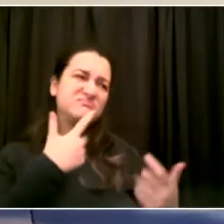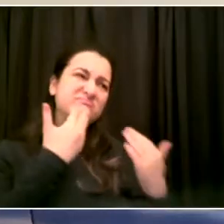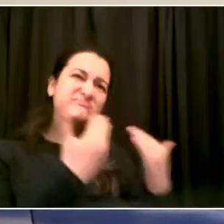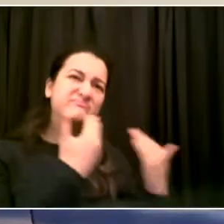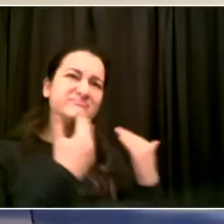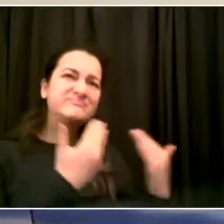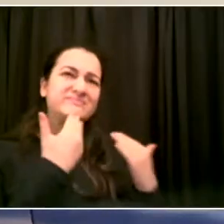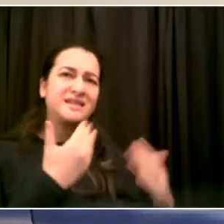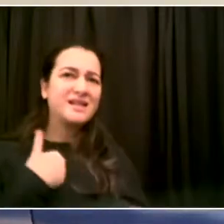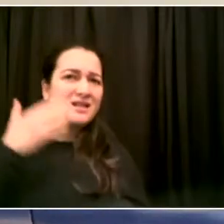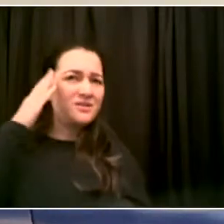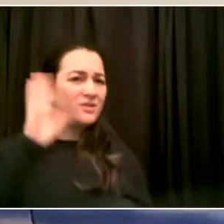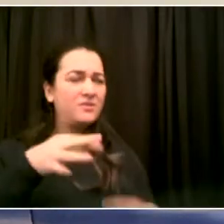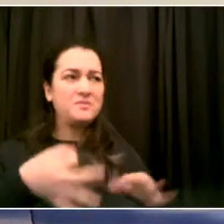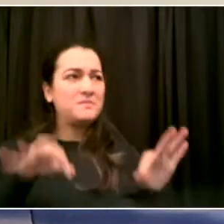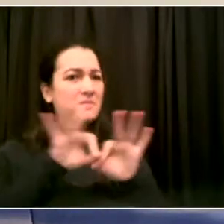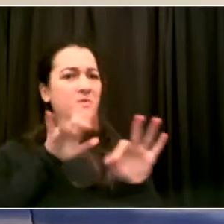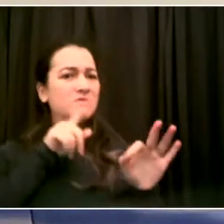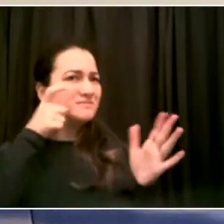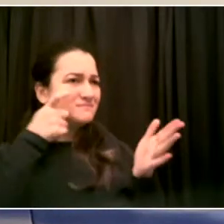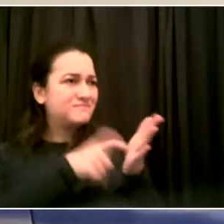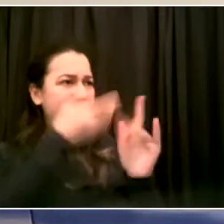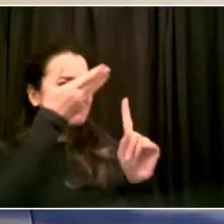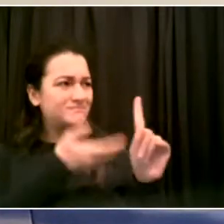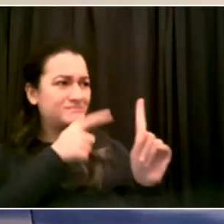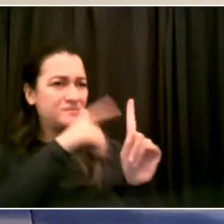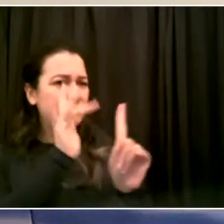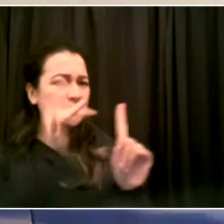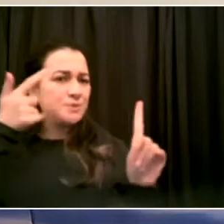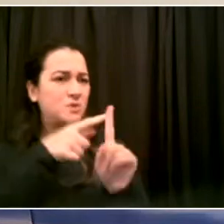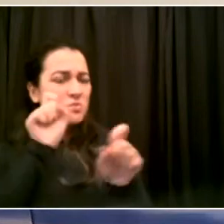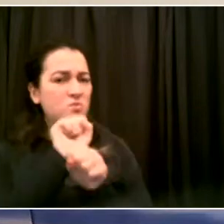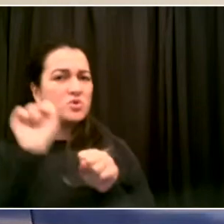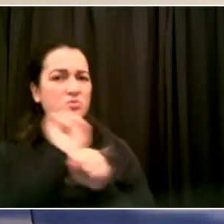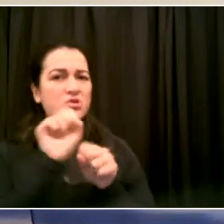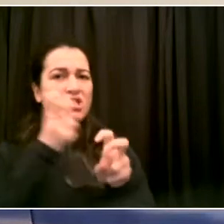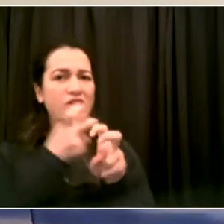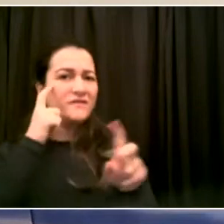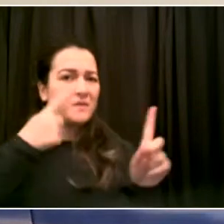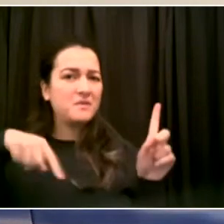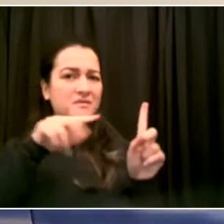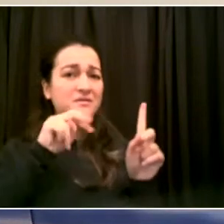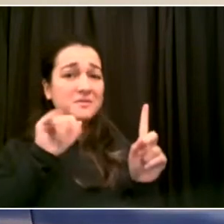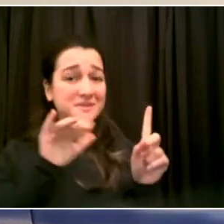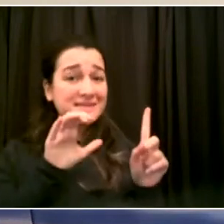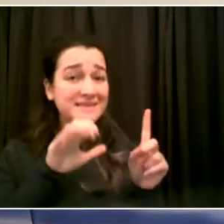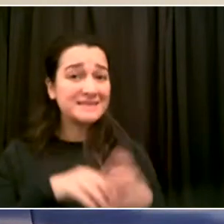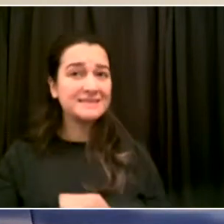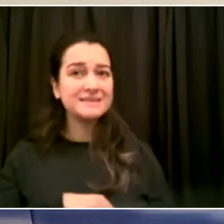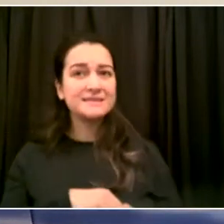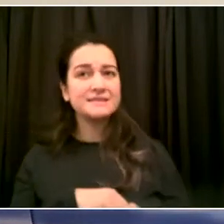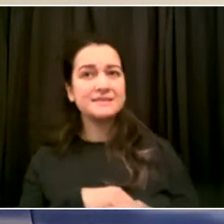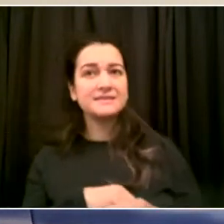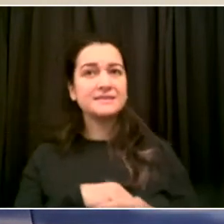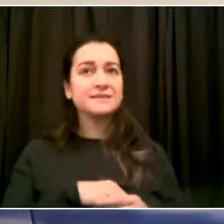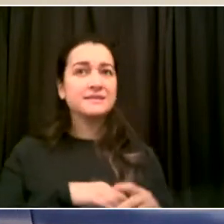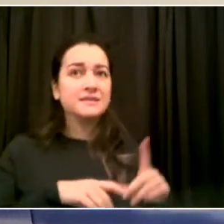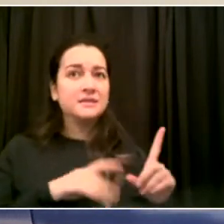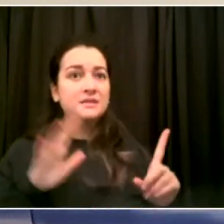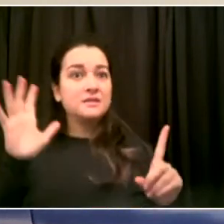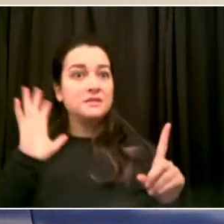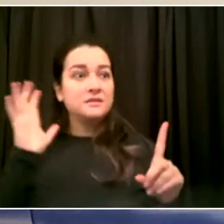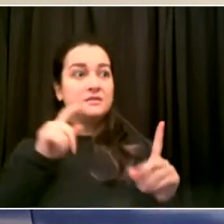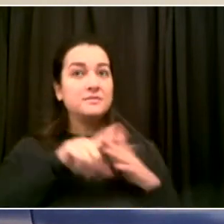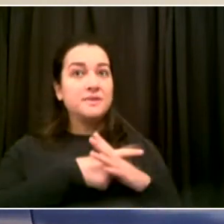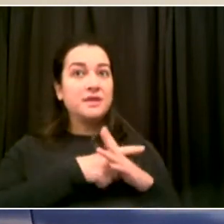very vocal in condemning a lot of the anti-Asian sentiment and verbal and physical attacks here in New